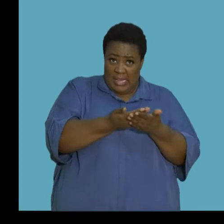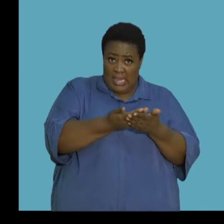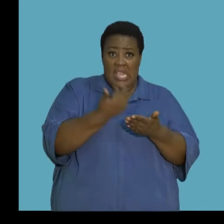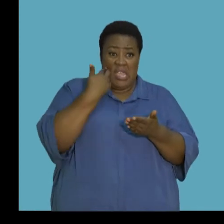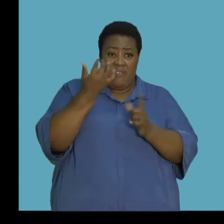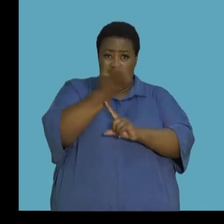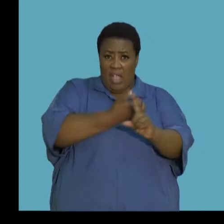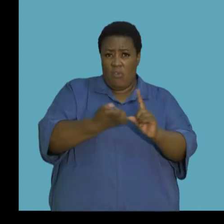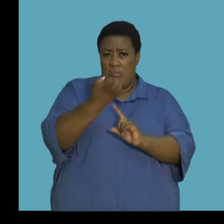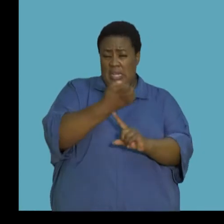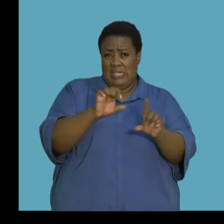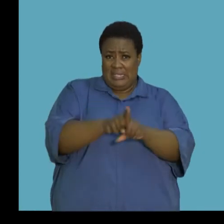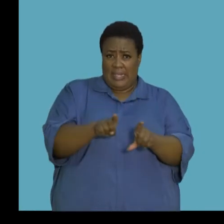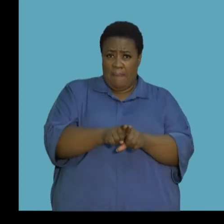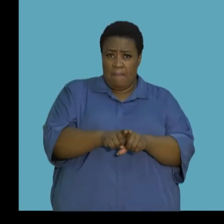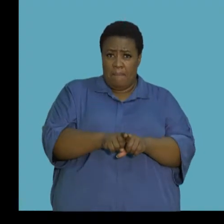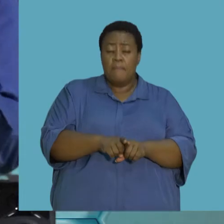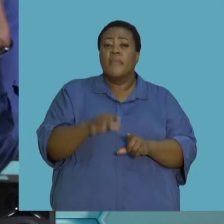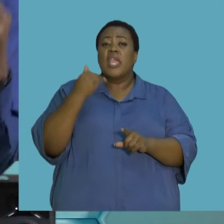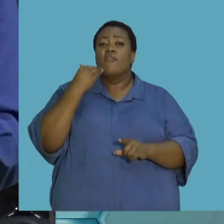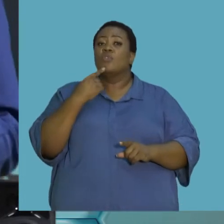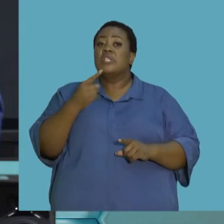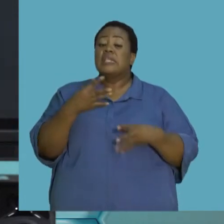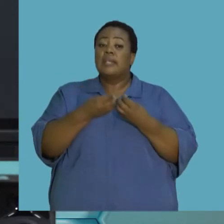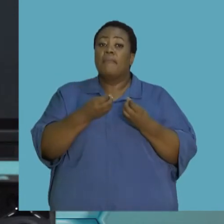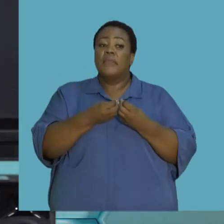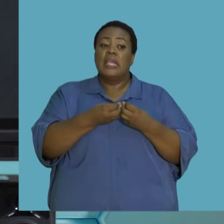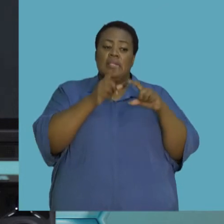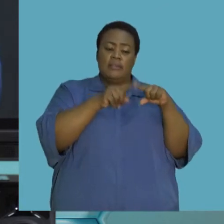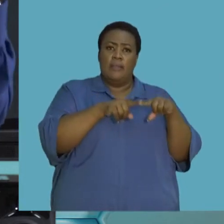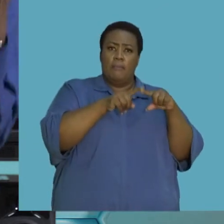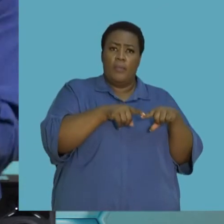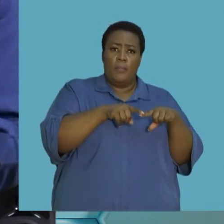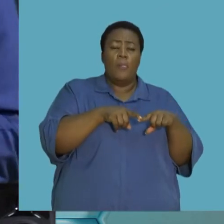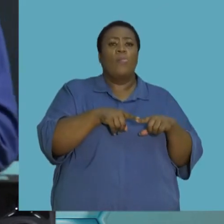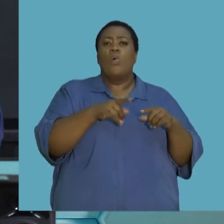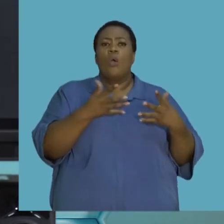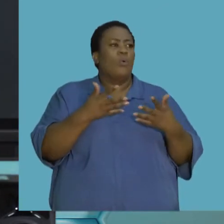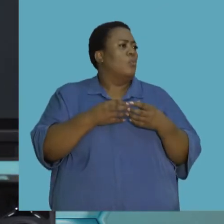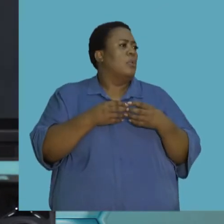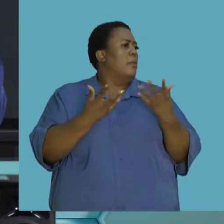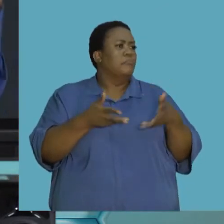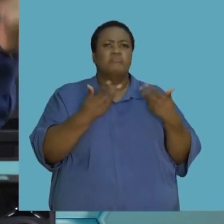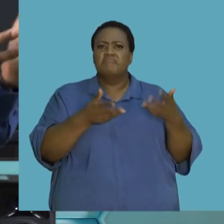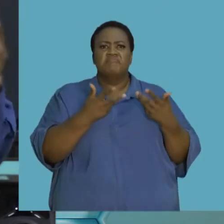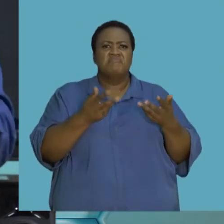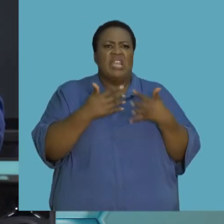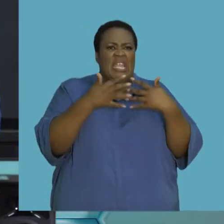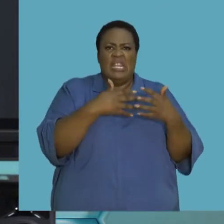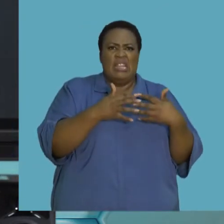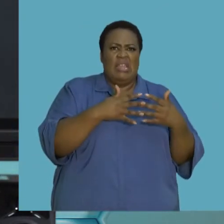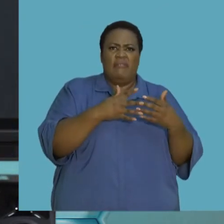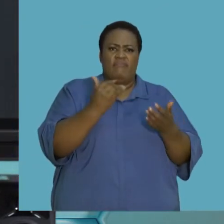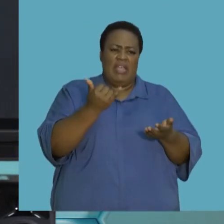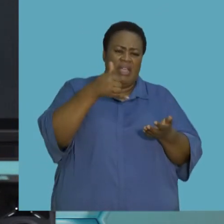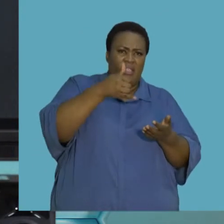So when we talk of something being reliable, if you talk about an appliance being reliable or a brand name